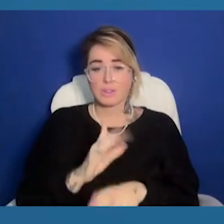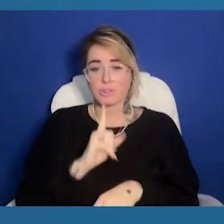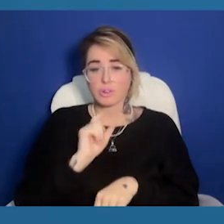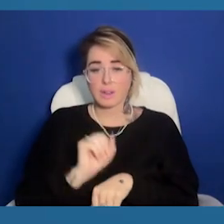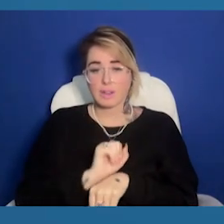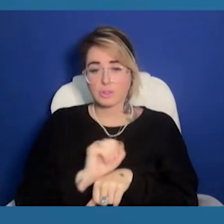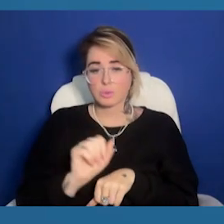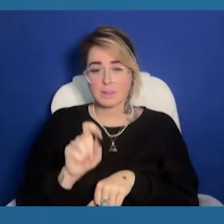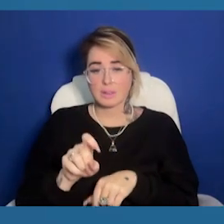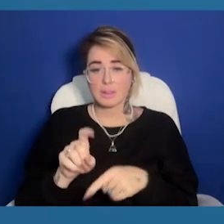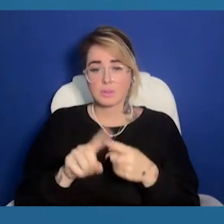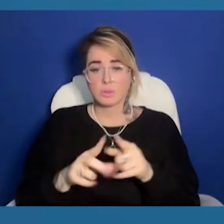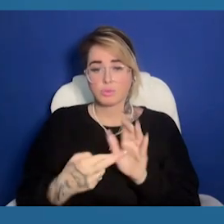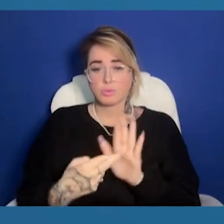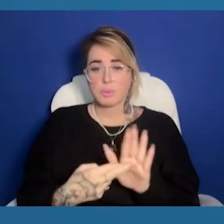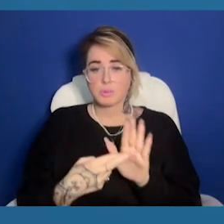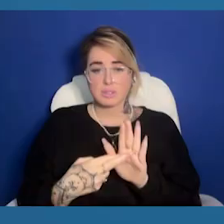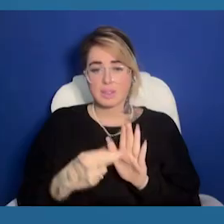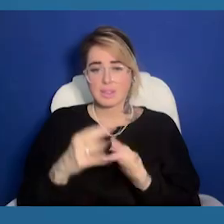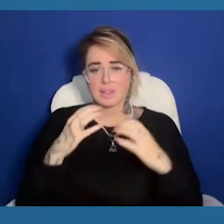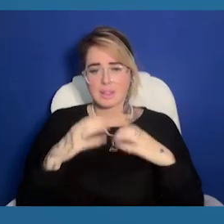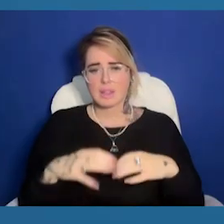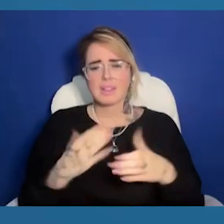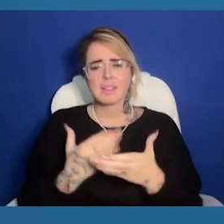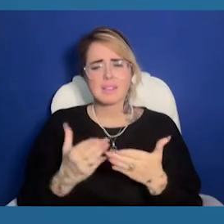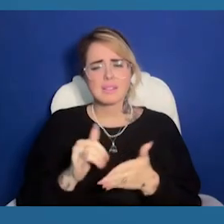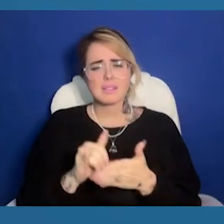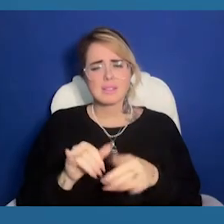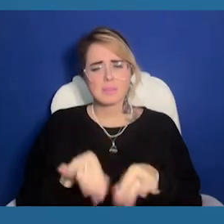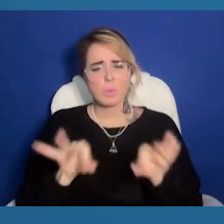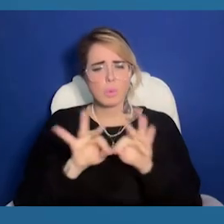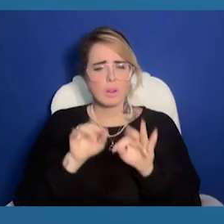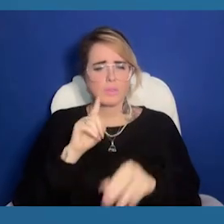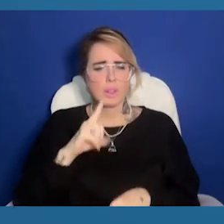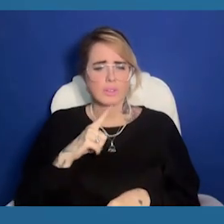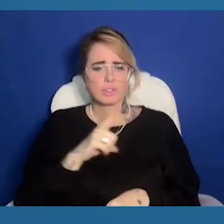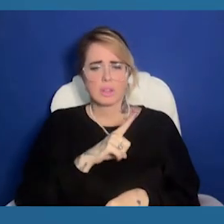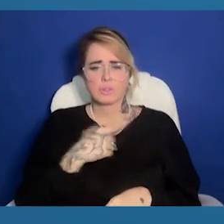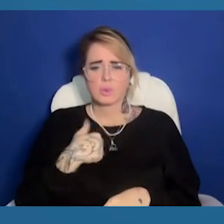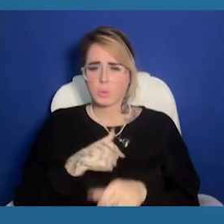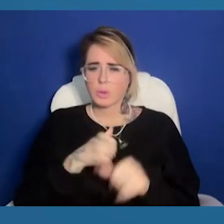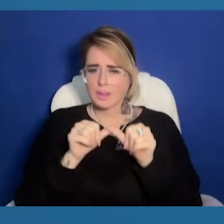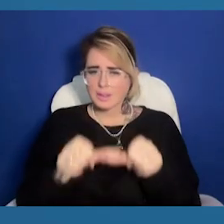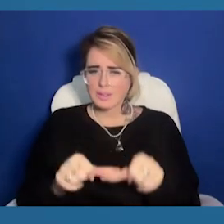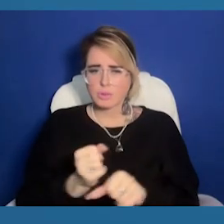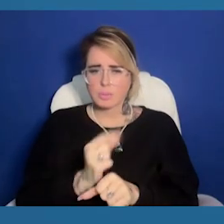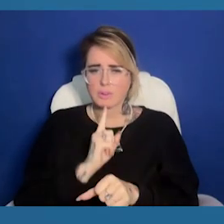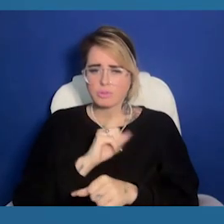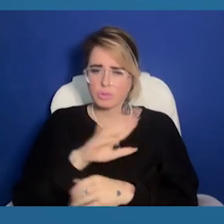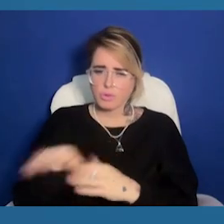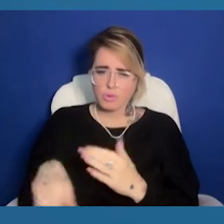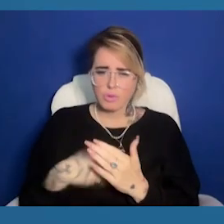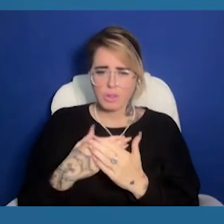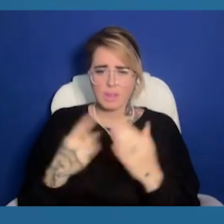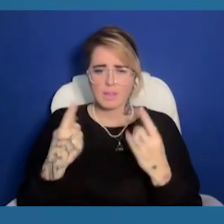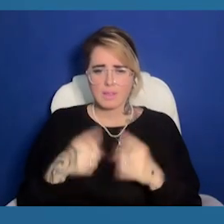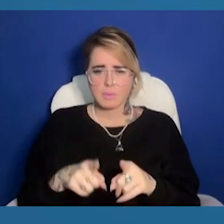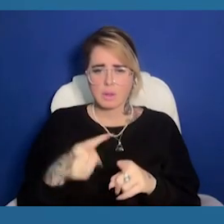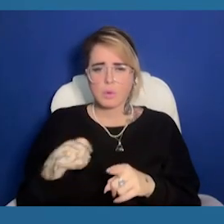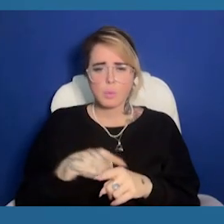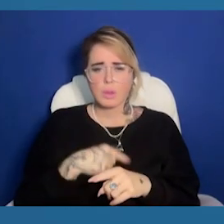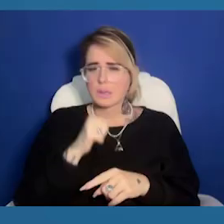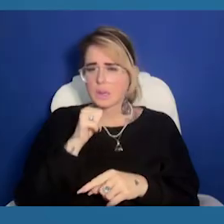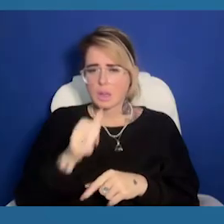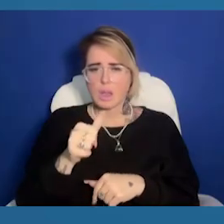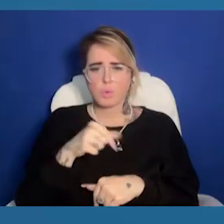to represent their clients, but things that were important to the legislature, we continue to make sure that all of that happened. We did not roll this back,